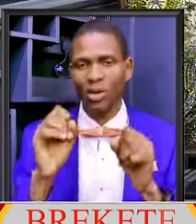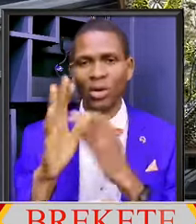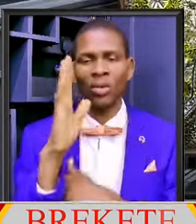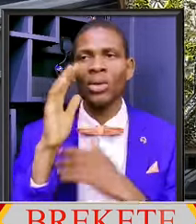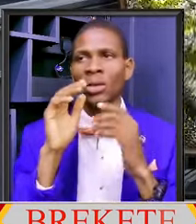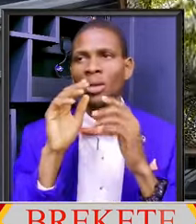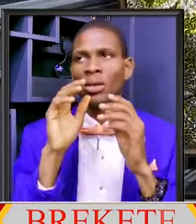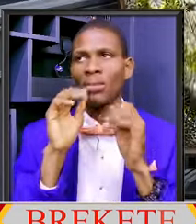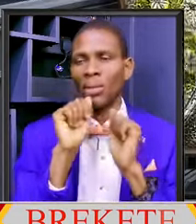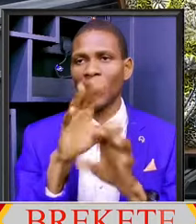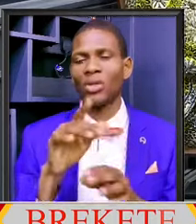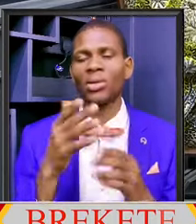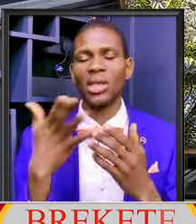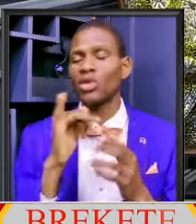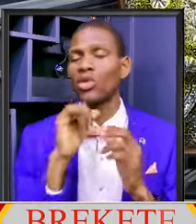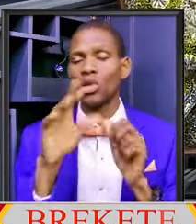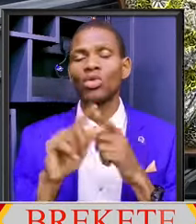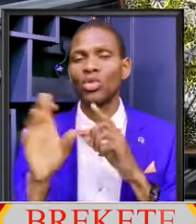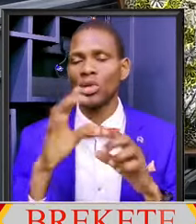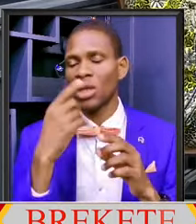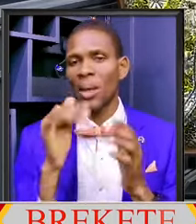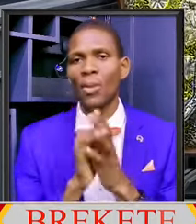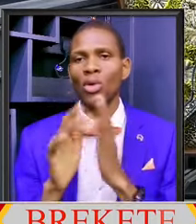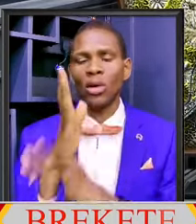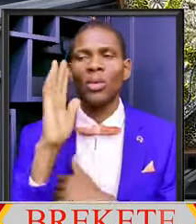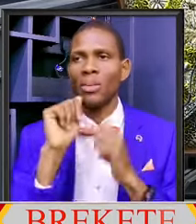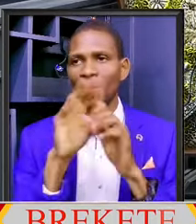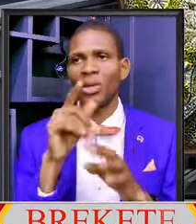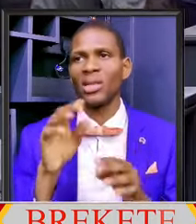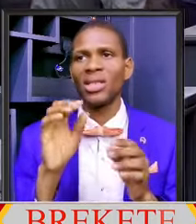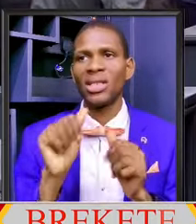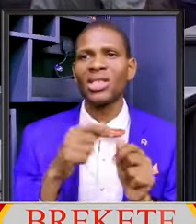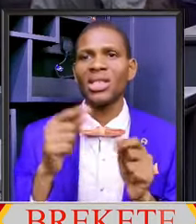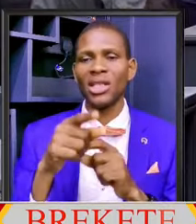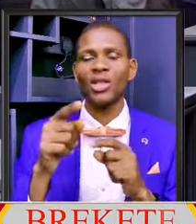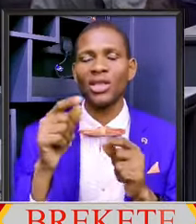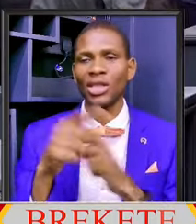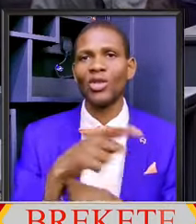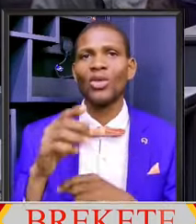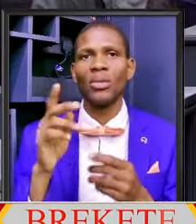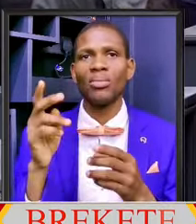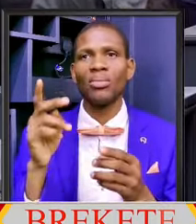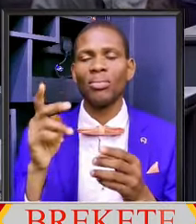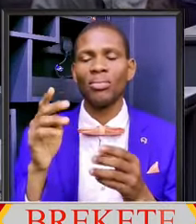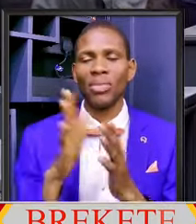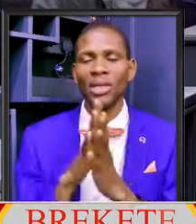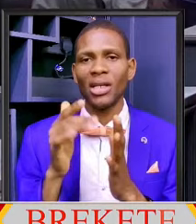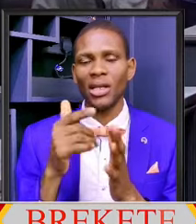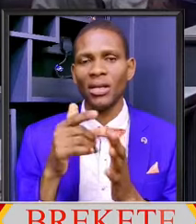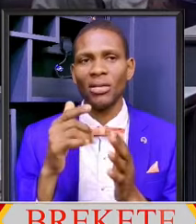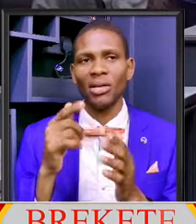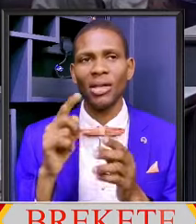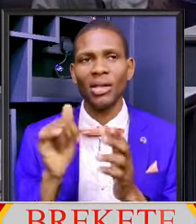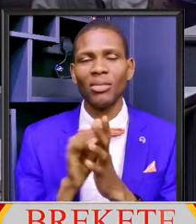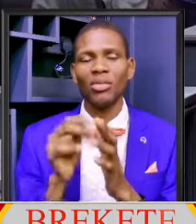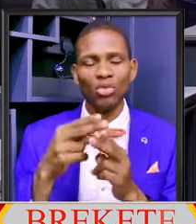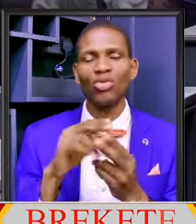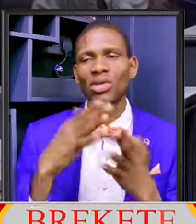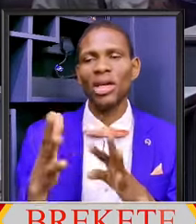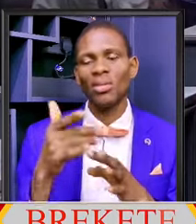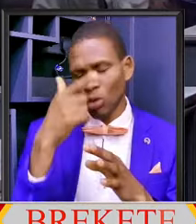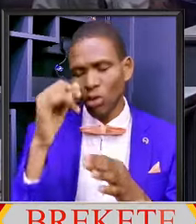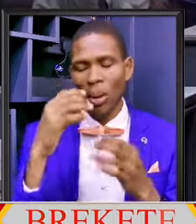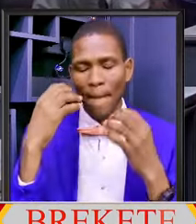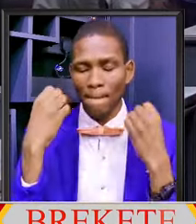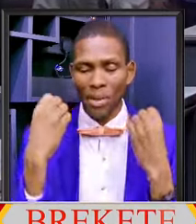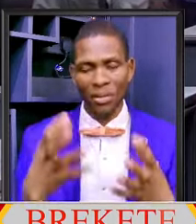is nothing I can say but God will bless you. Amen. Each day you pray that you will soon die. Because of Nigerians, the